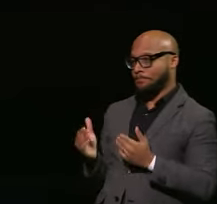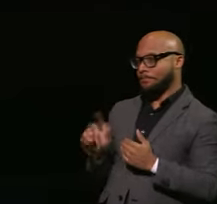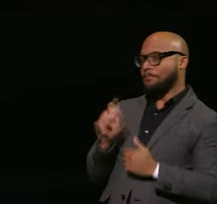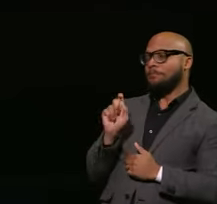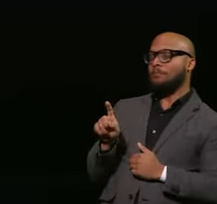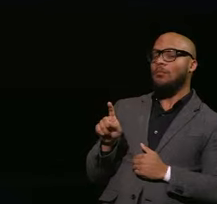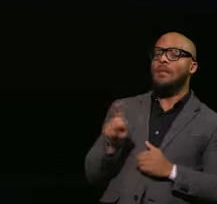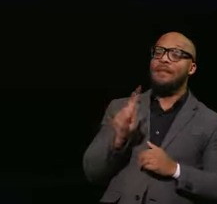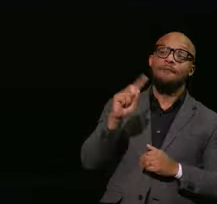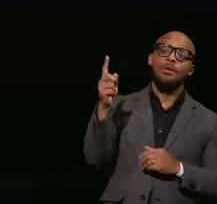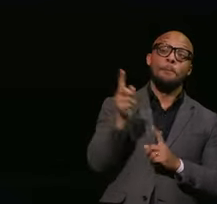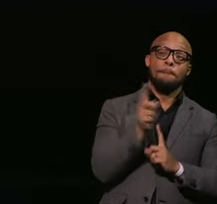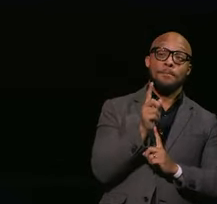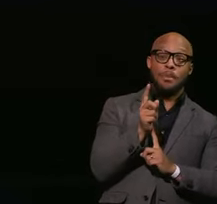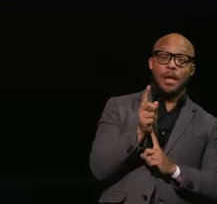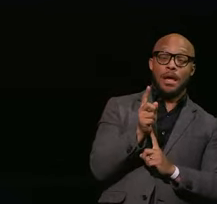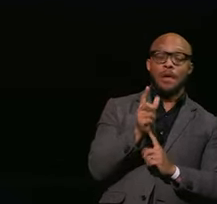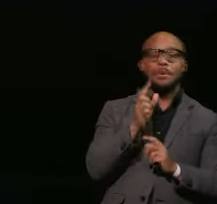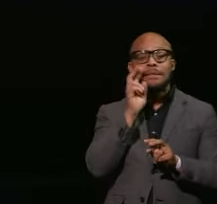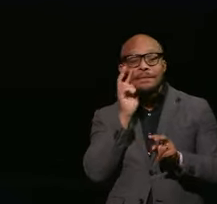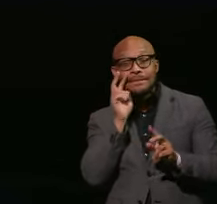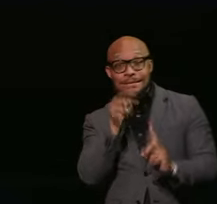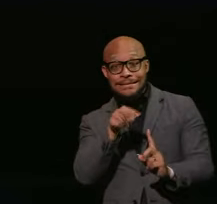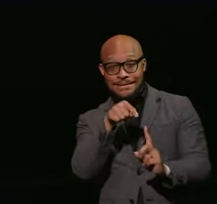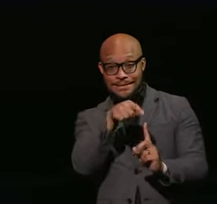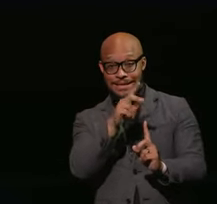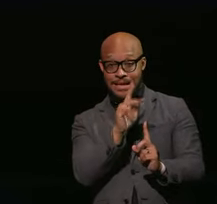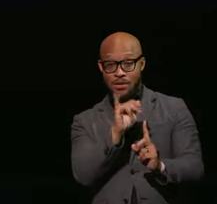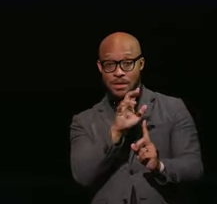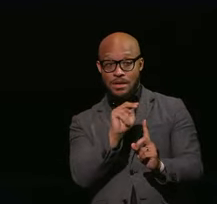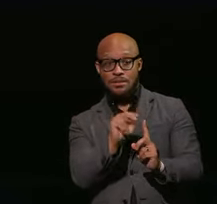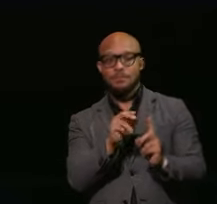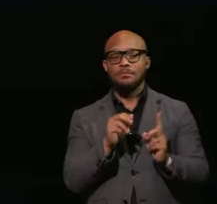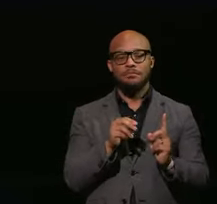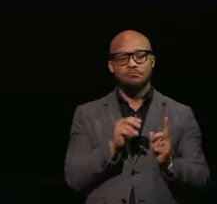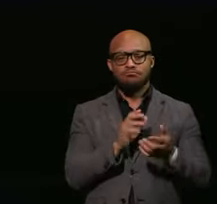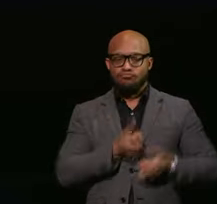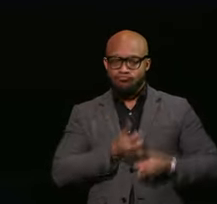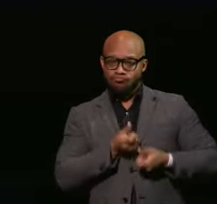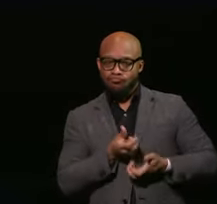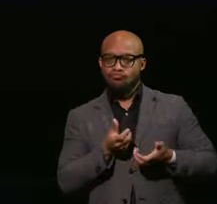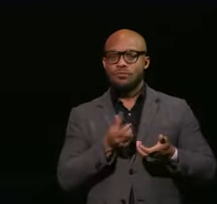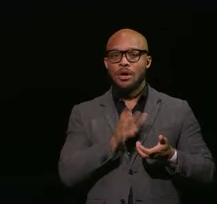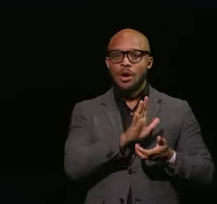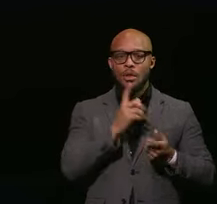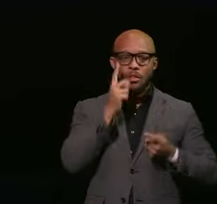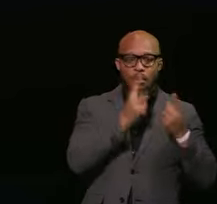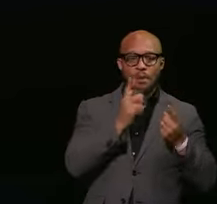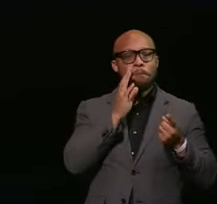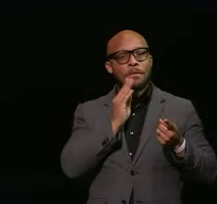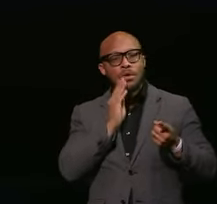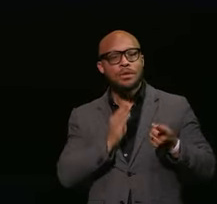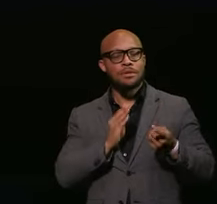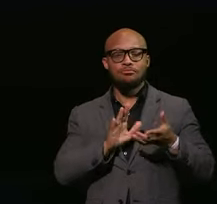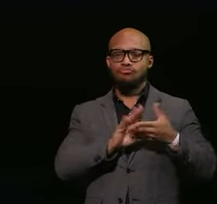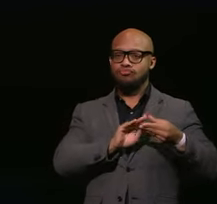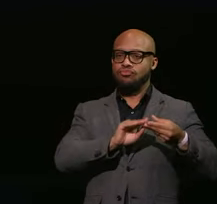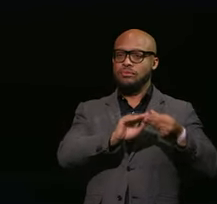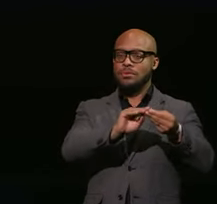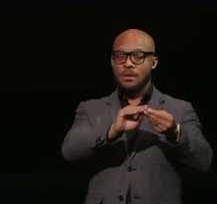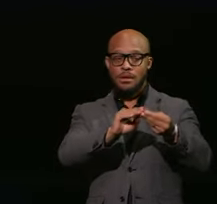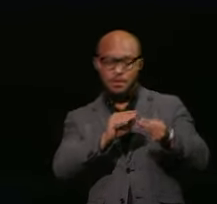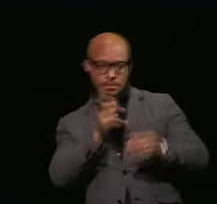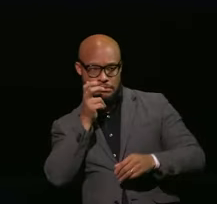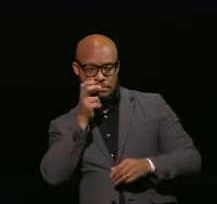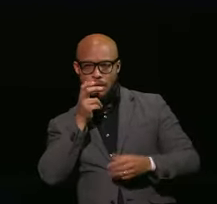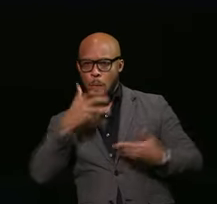right, and really sharing her thoughts and experiences, it's obvious how wise beyond her years she is and how